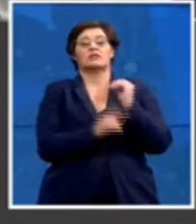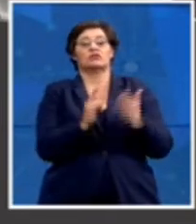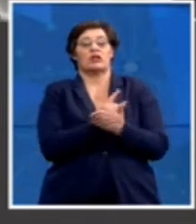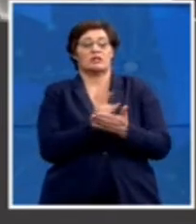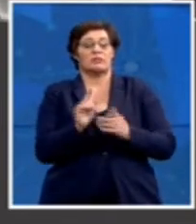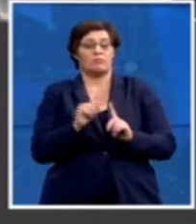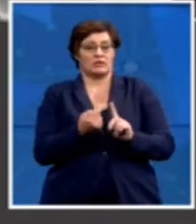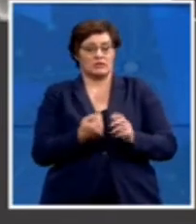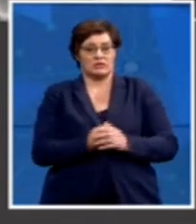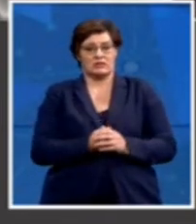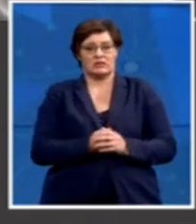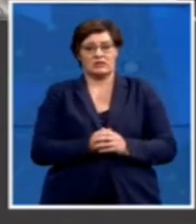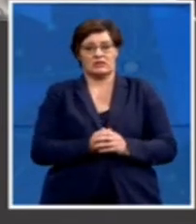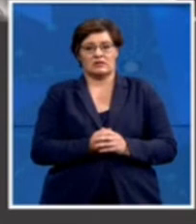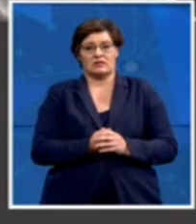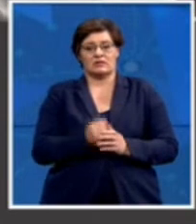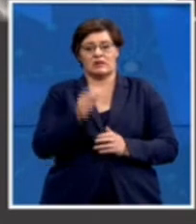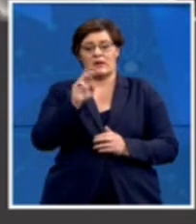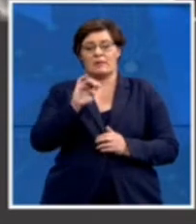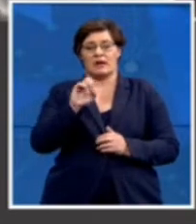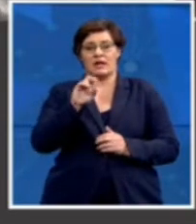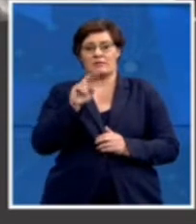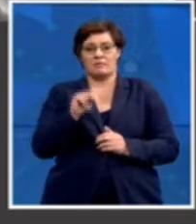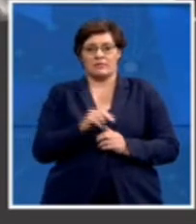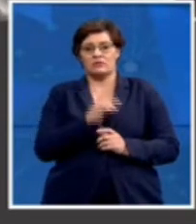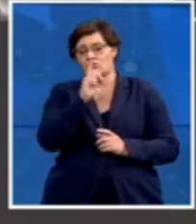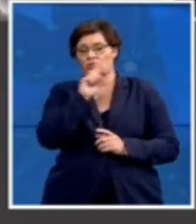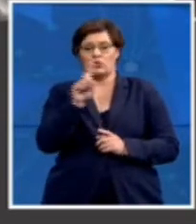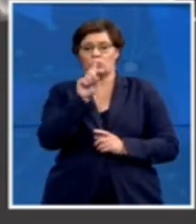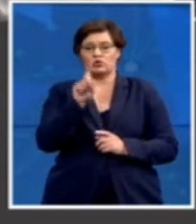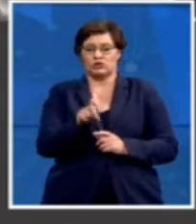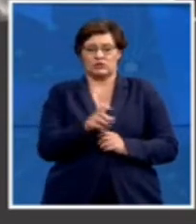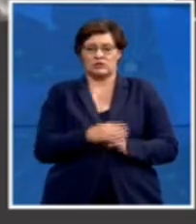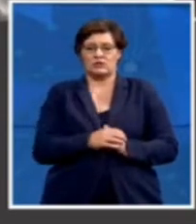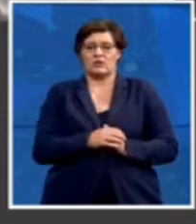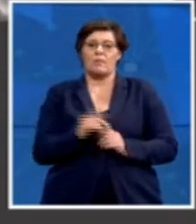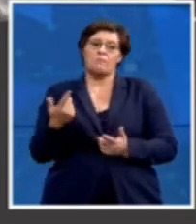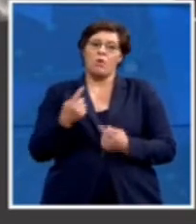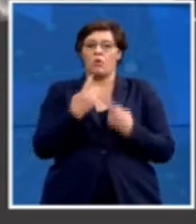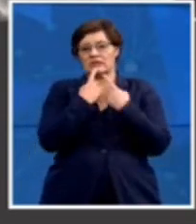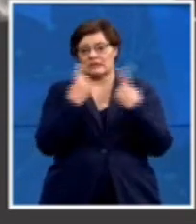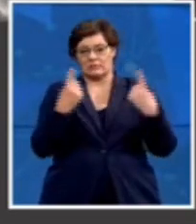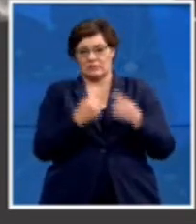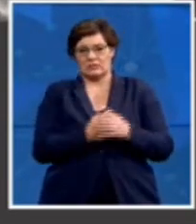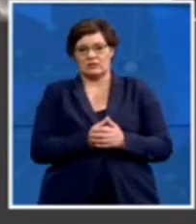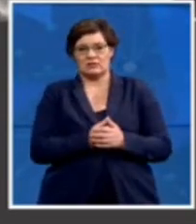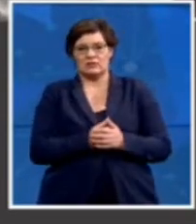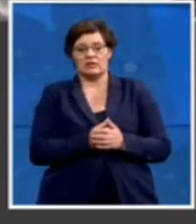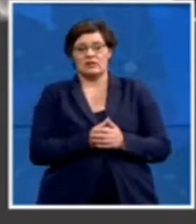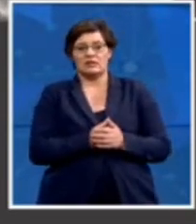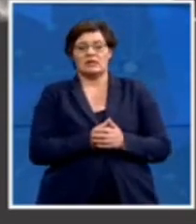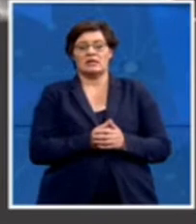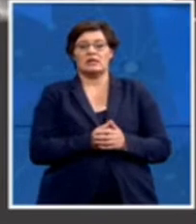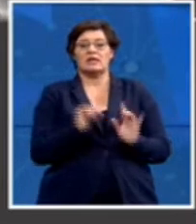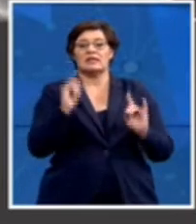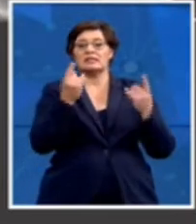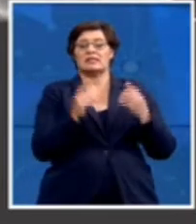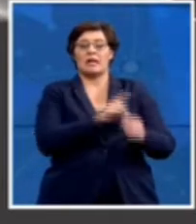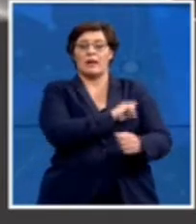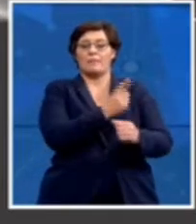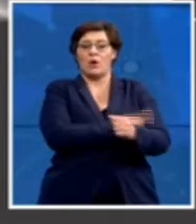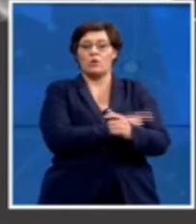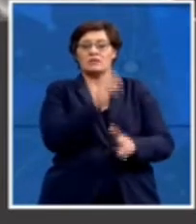Issa. It's not a question really, it's a statement. City Power's claim that it has actually complied in the past does not seem